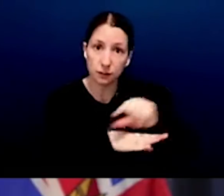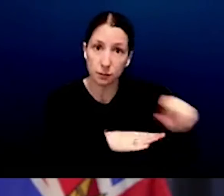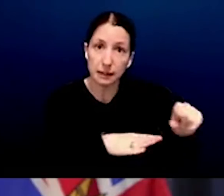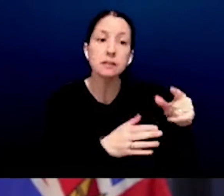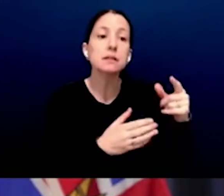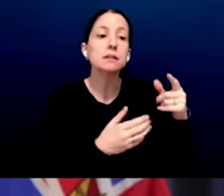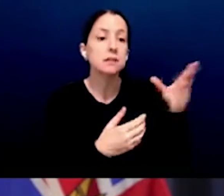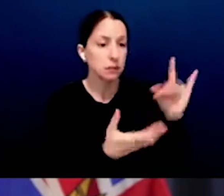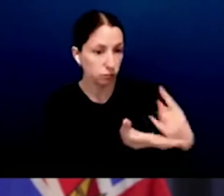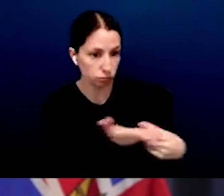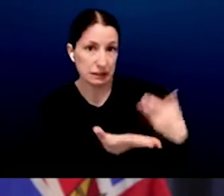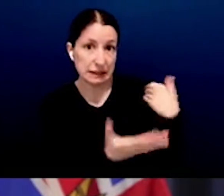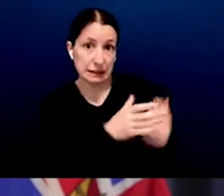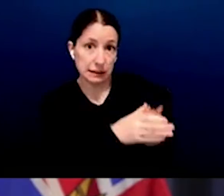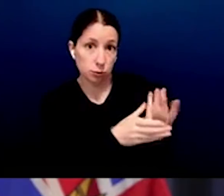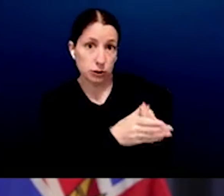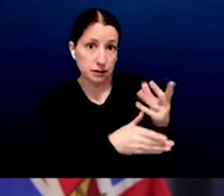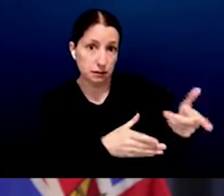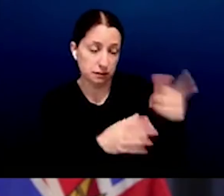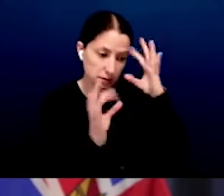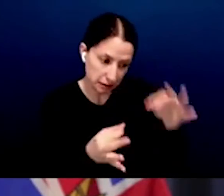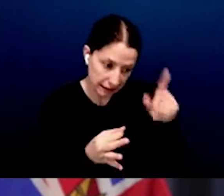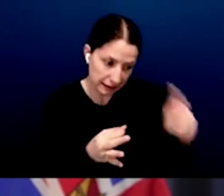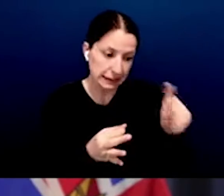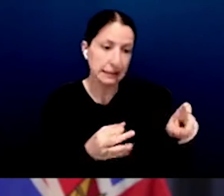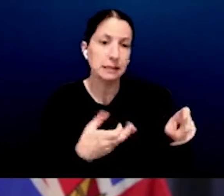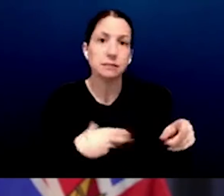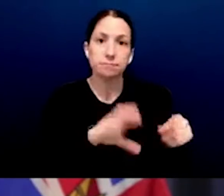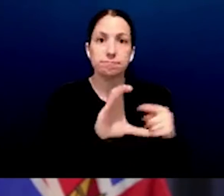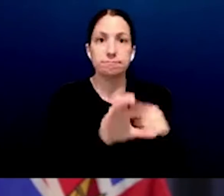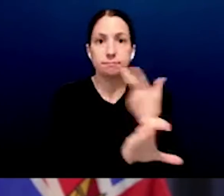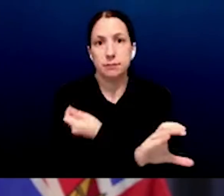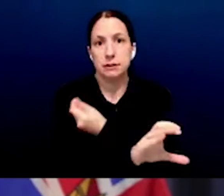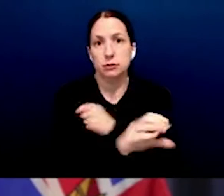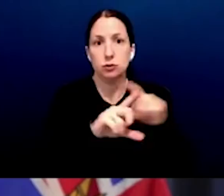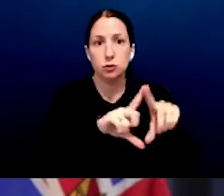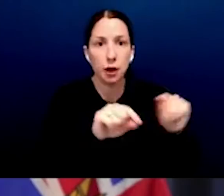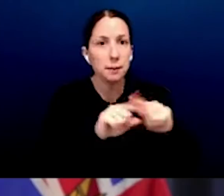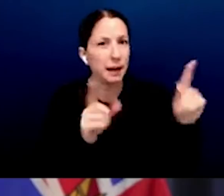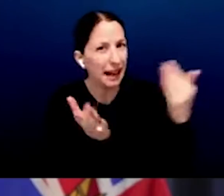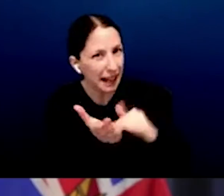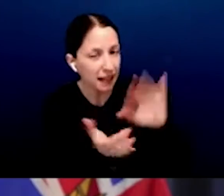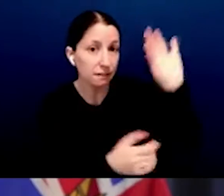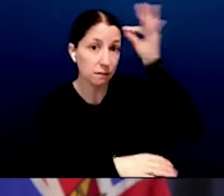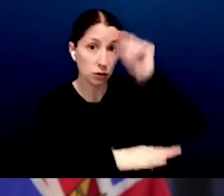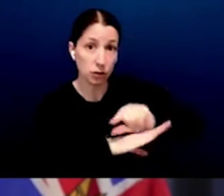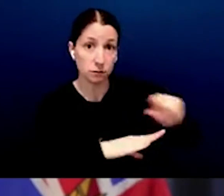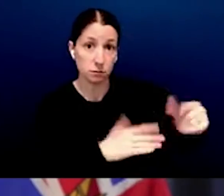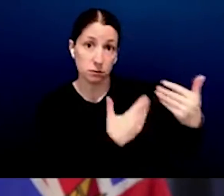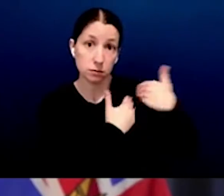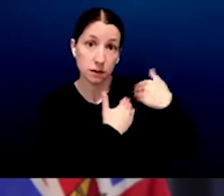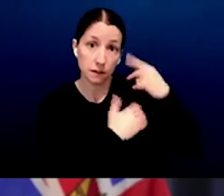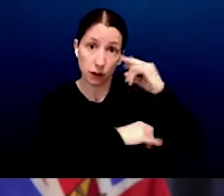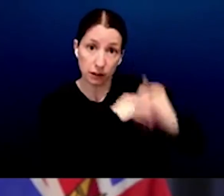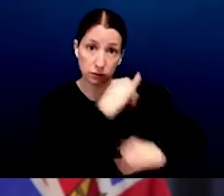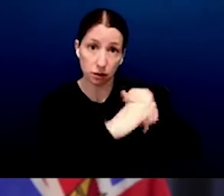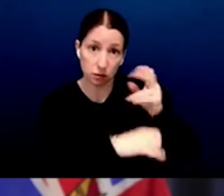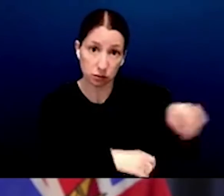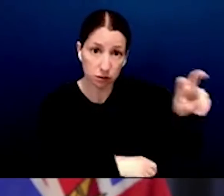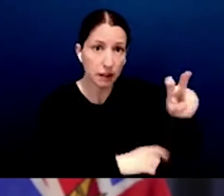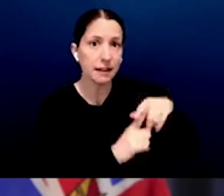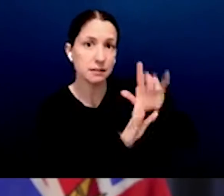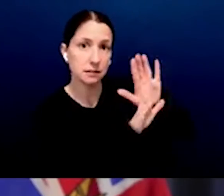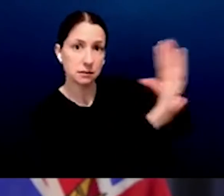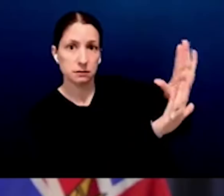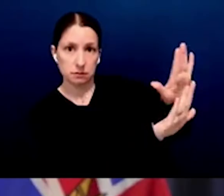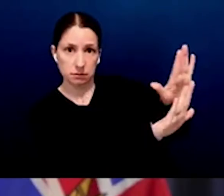immunization card. Again, the federal government is responsible for international travel, and so that was not my knitting. I left that to them to